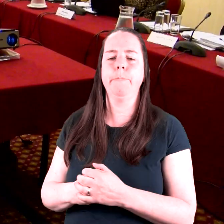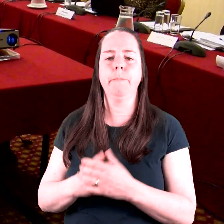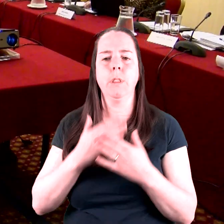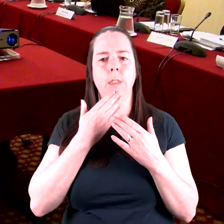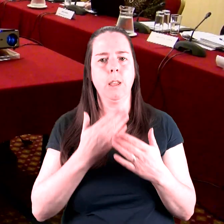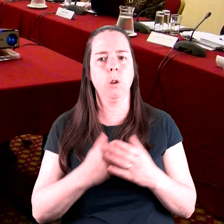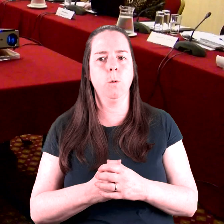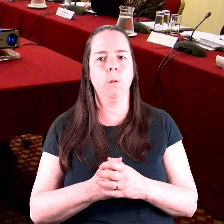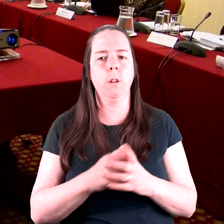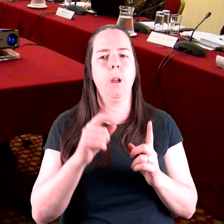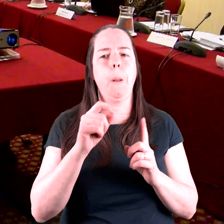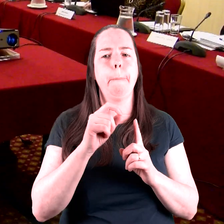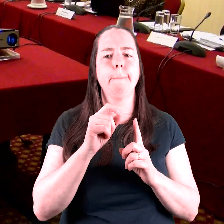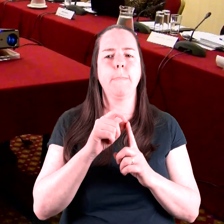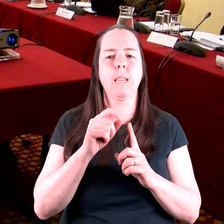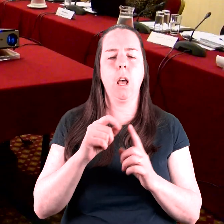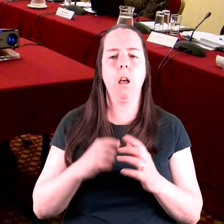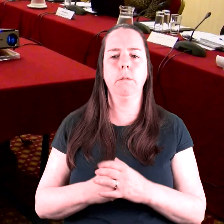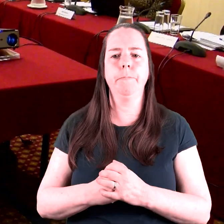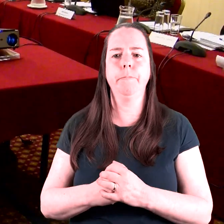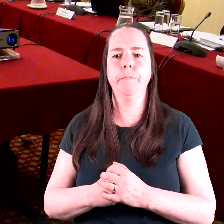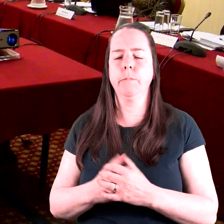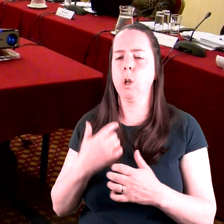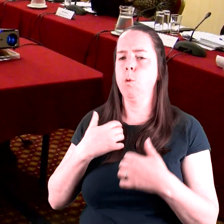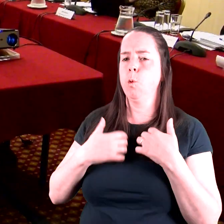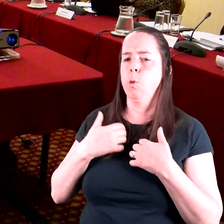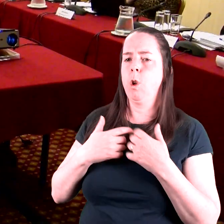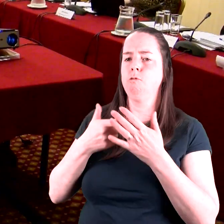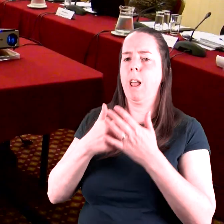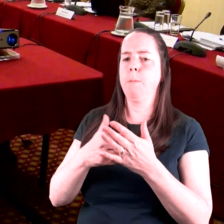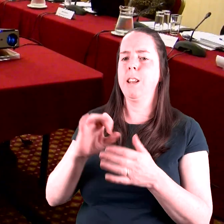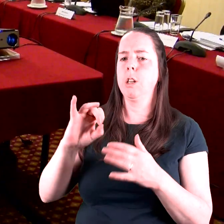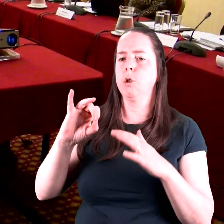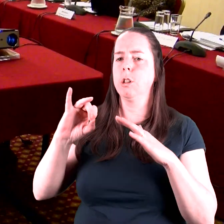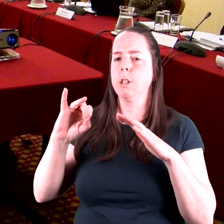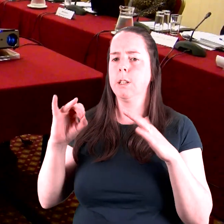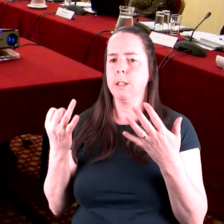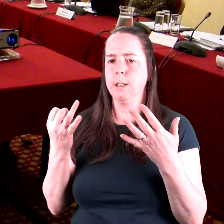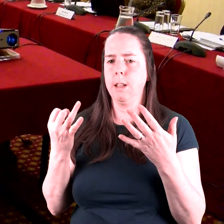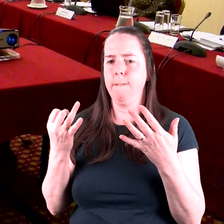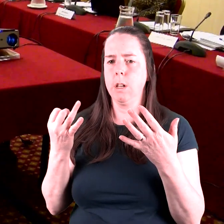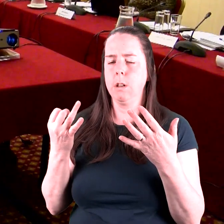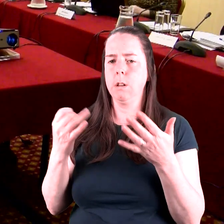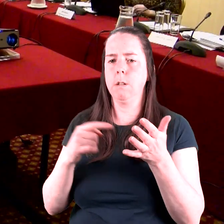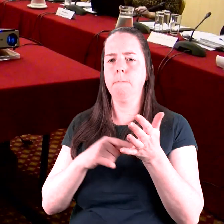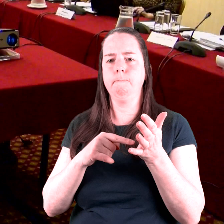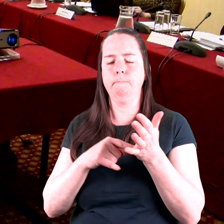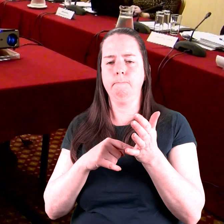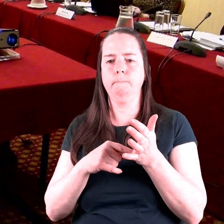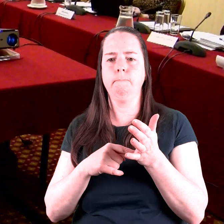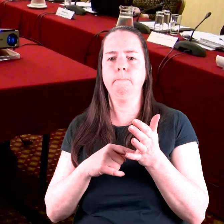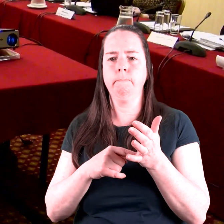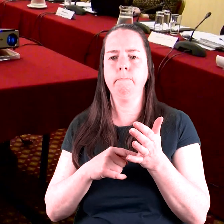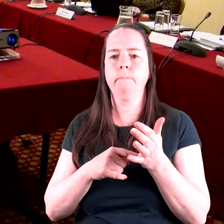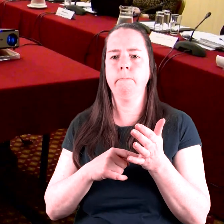you. Peter. I was interested in recommendation 7,